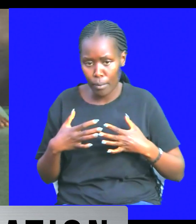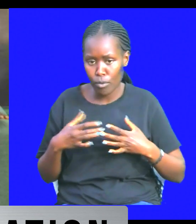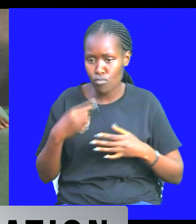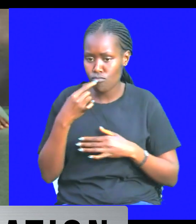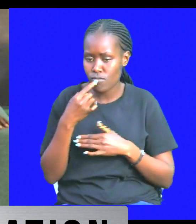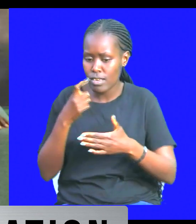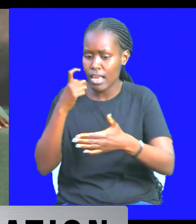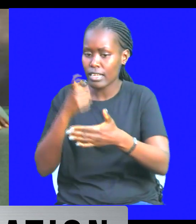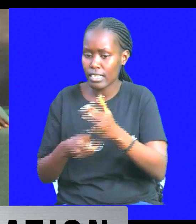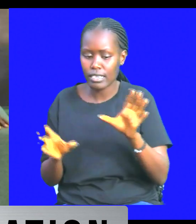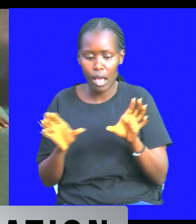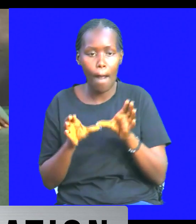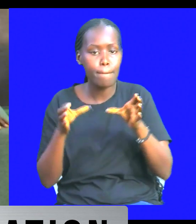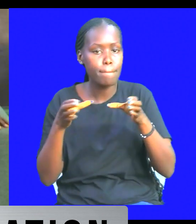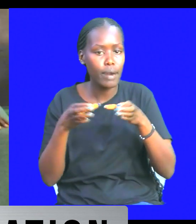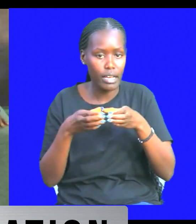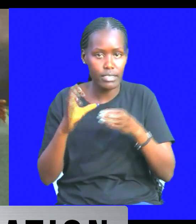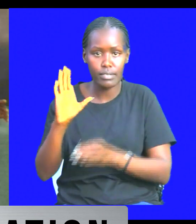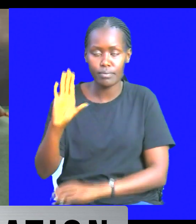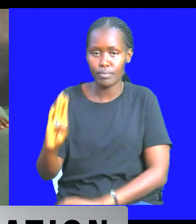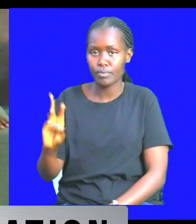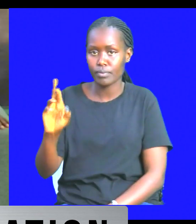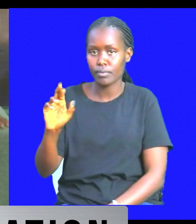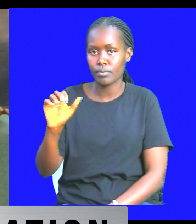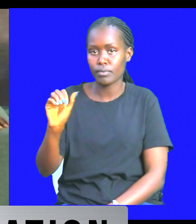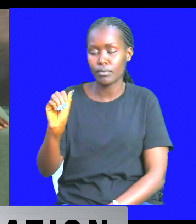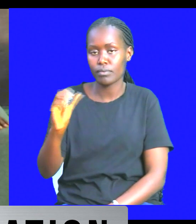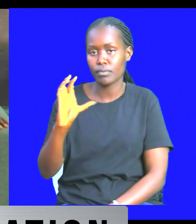bracket? Okay. Yeah, otherwise you lose everyone.